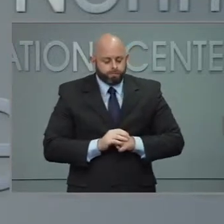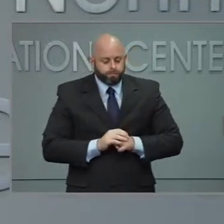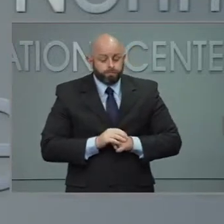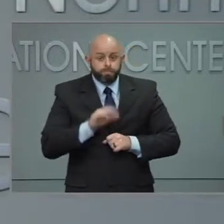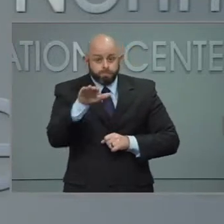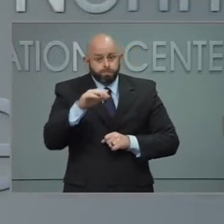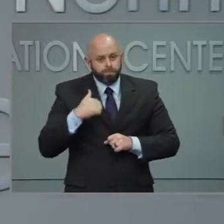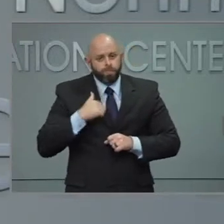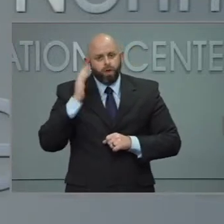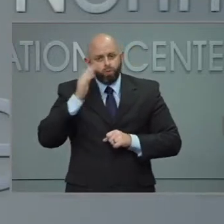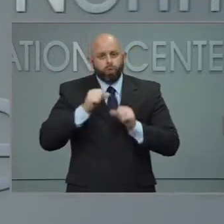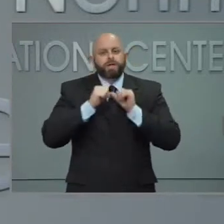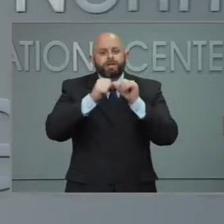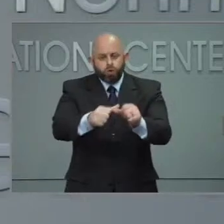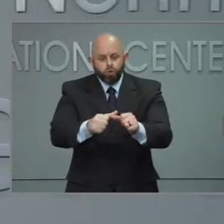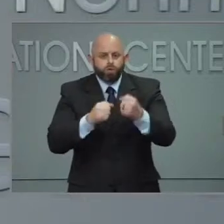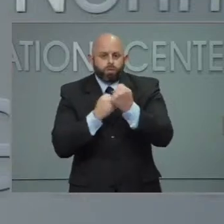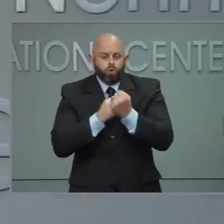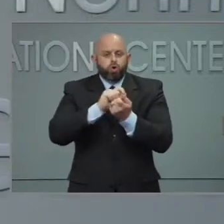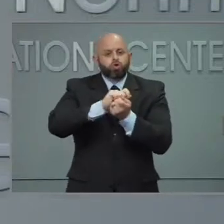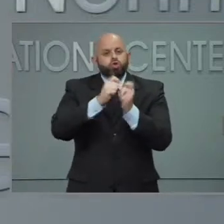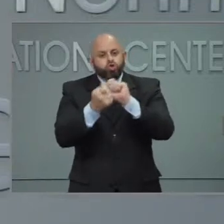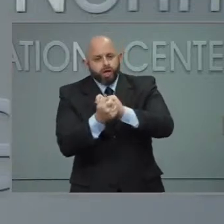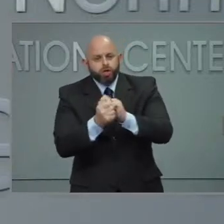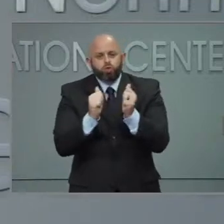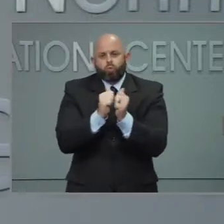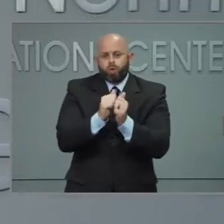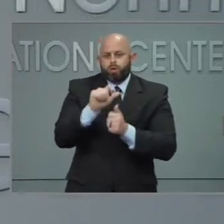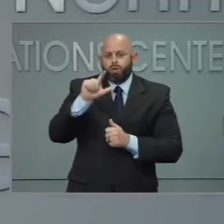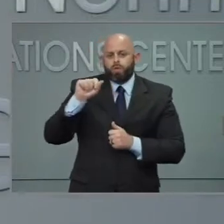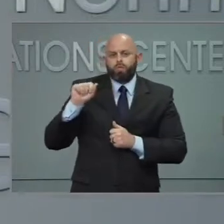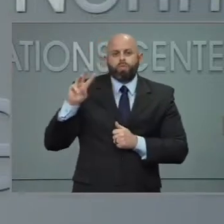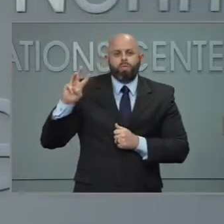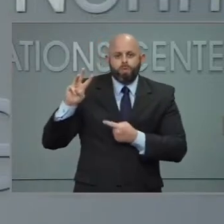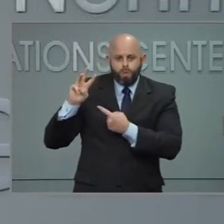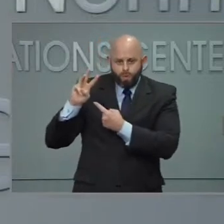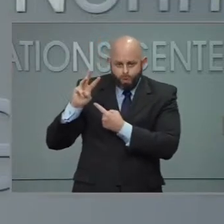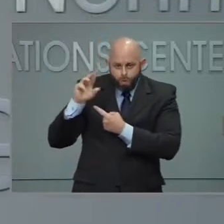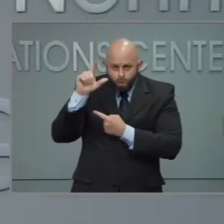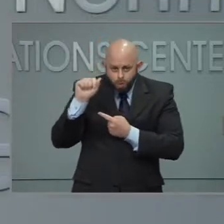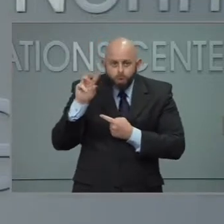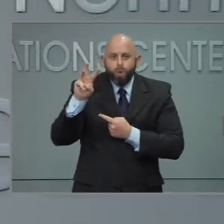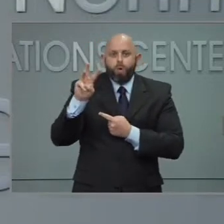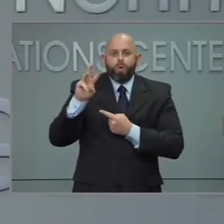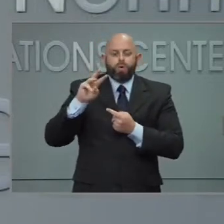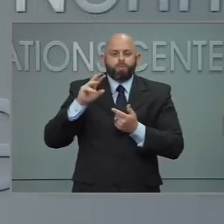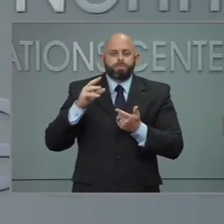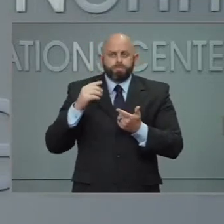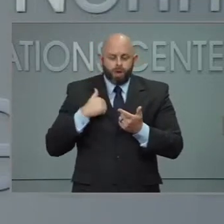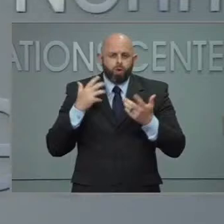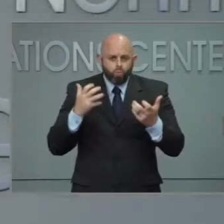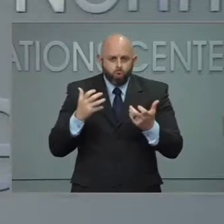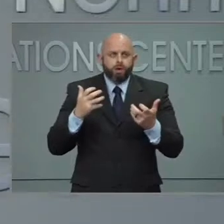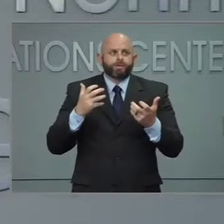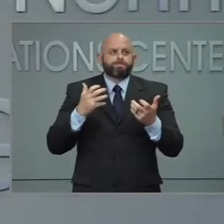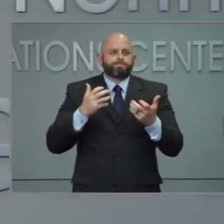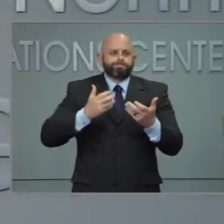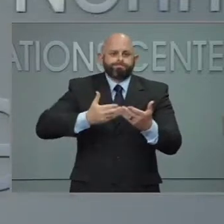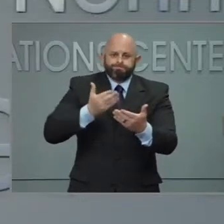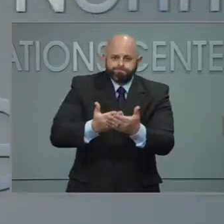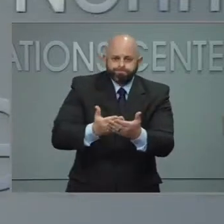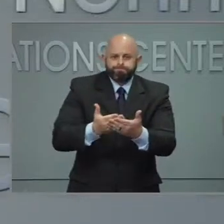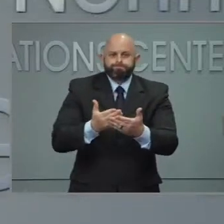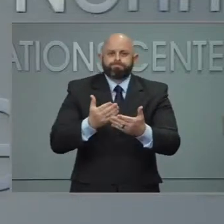support a change in the law that would presume that these kinds of videos are